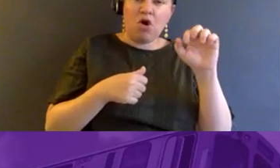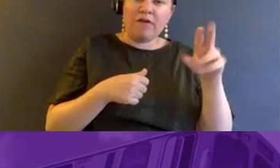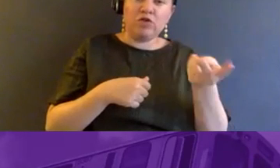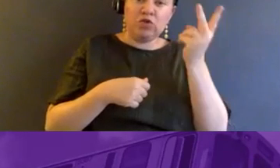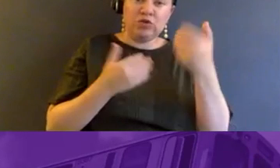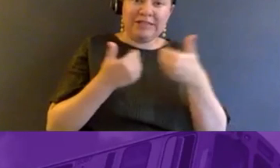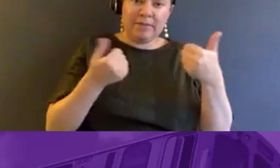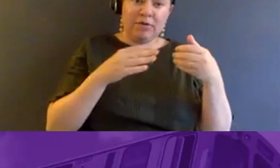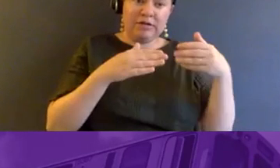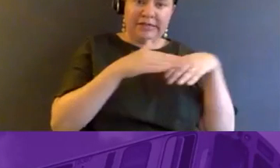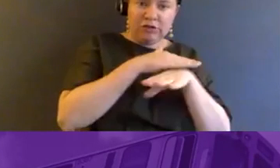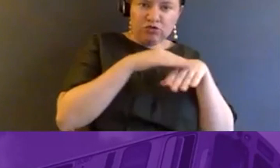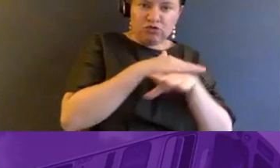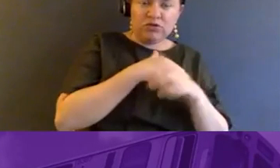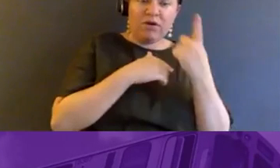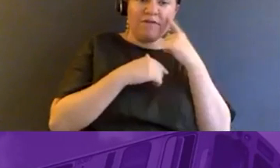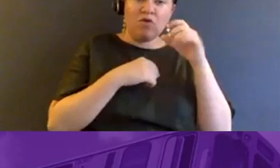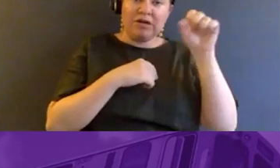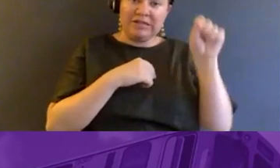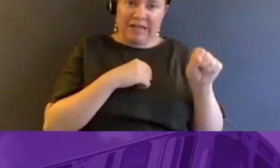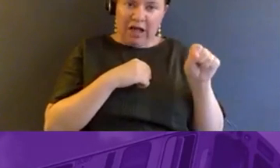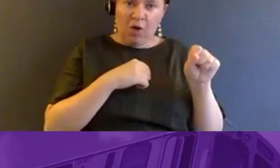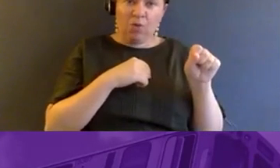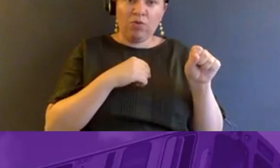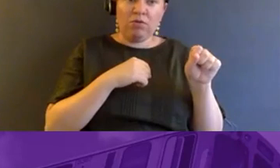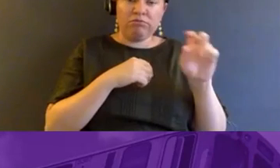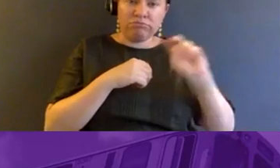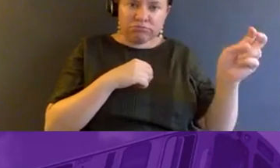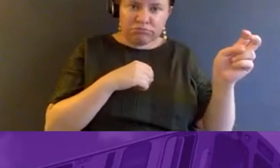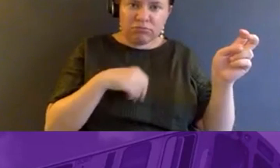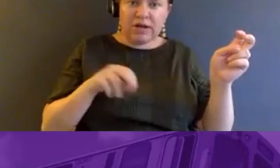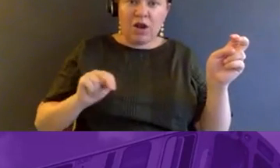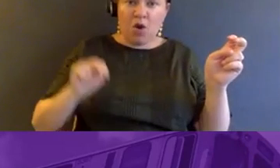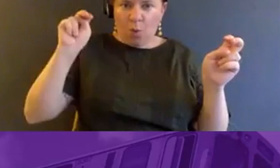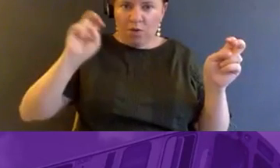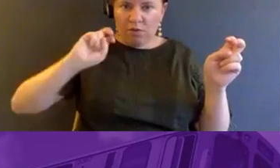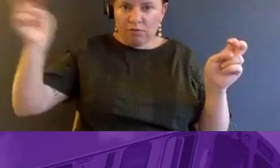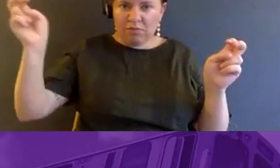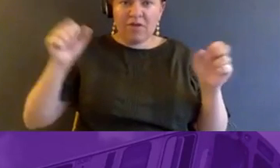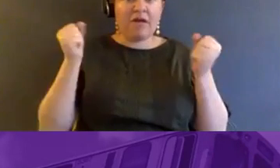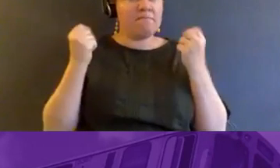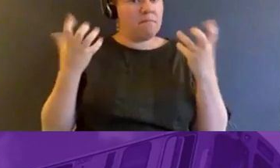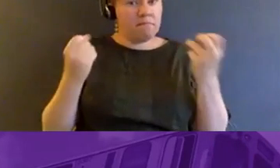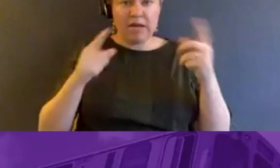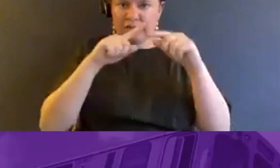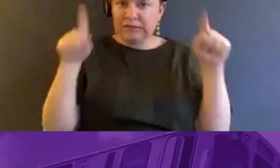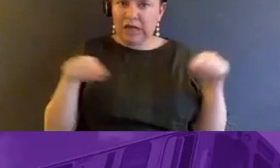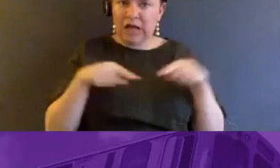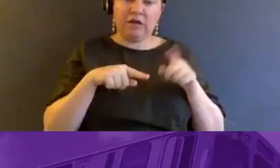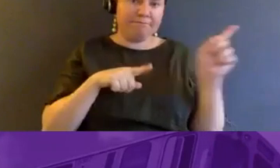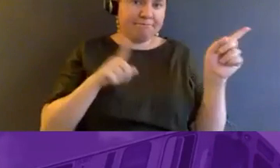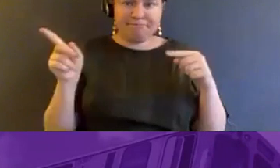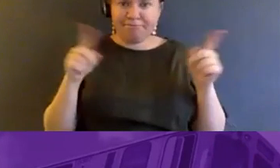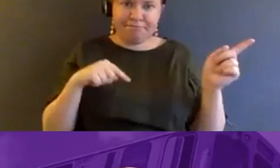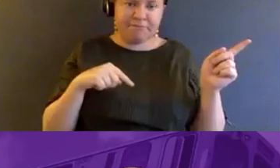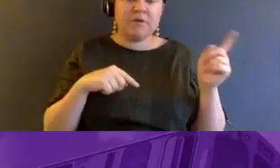for southbound customers and one for northbound customers. There will be lots of signage to direct people to where they're supposed to go, and we'll be